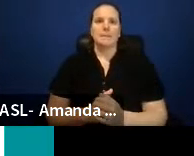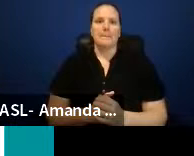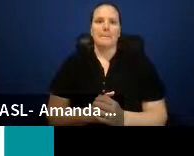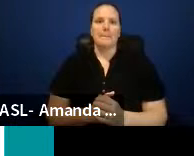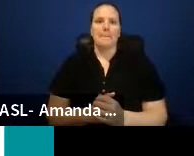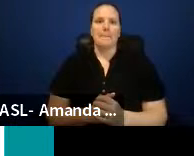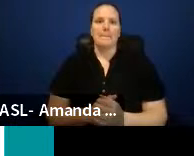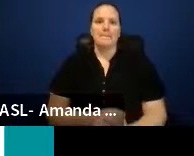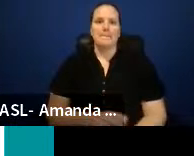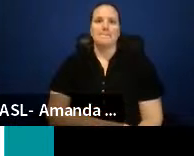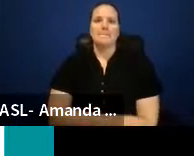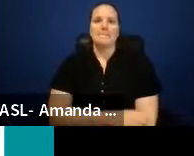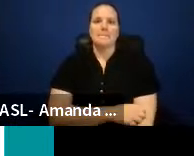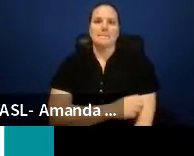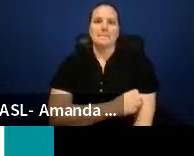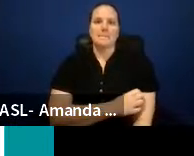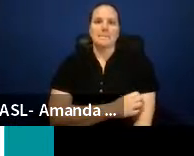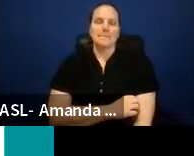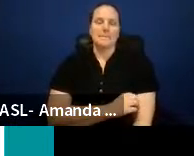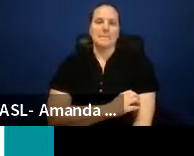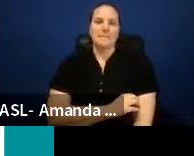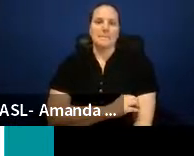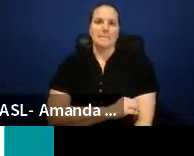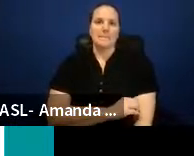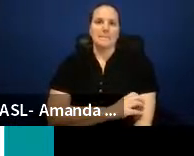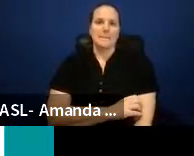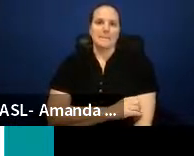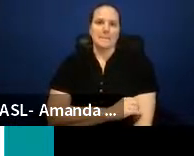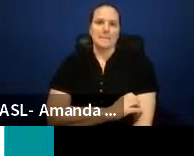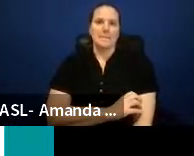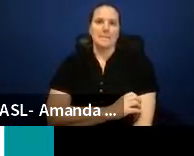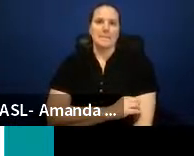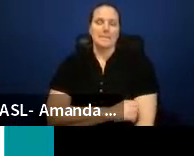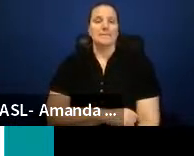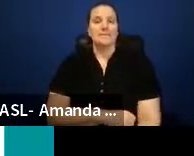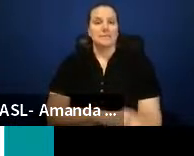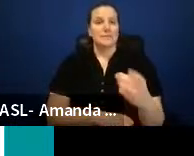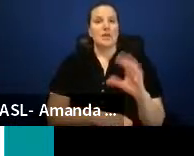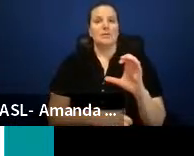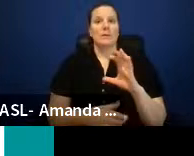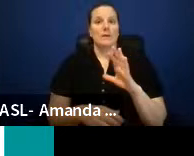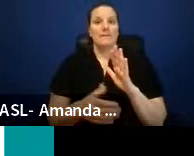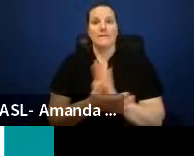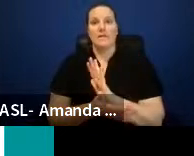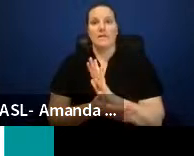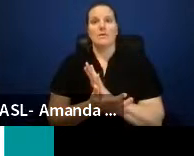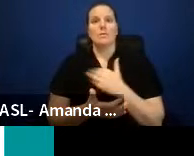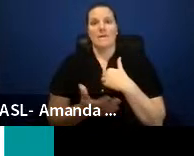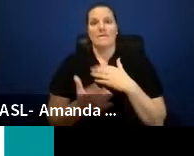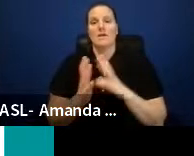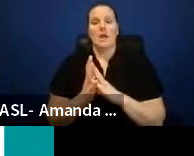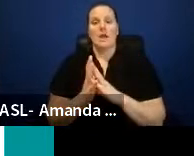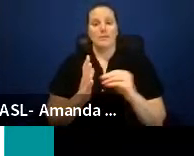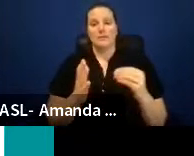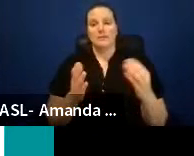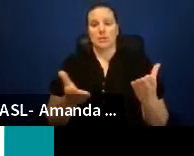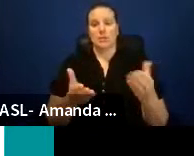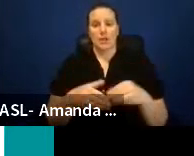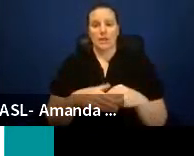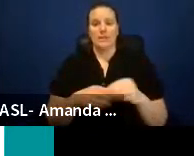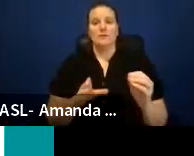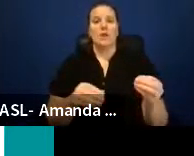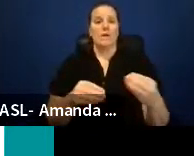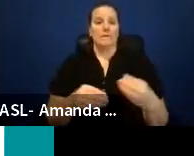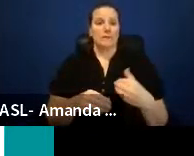Thank you. All right, so the document is available. We have a physical copy here in this office, and we